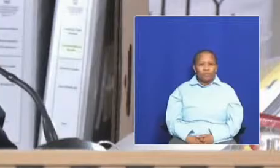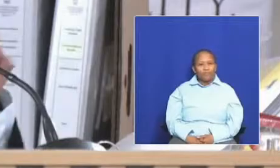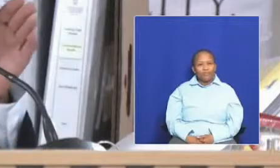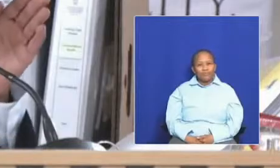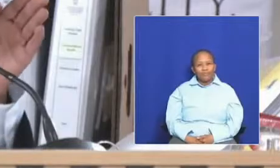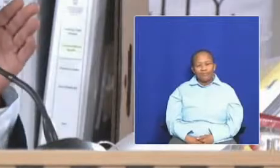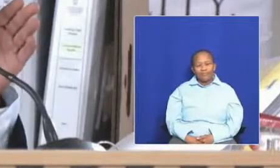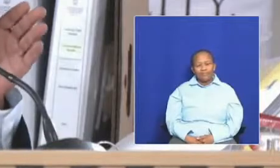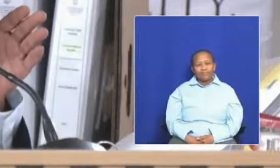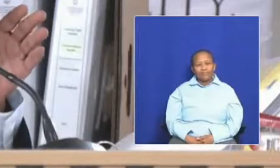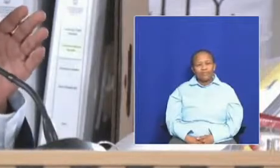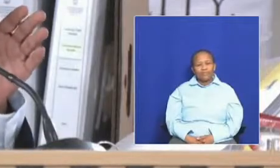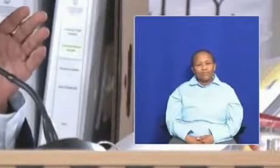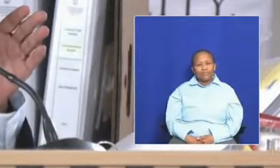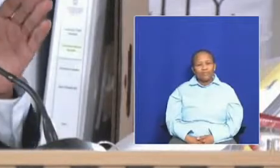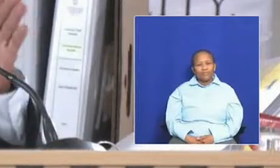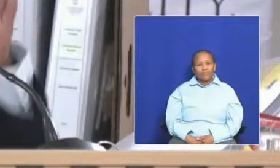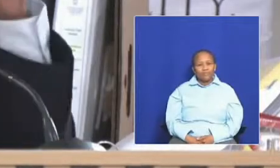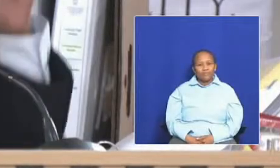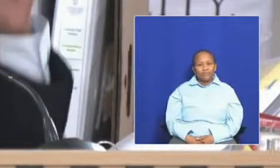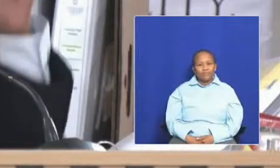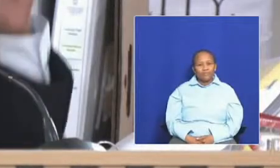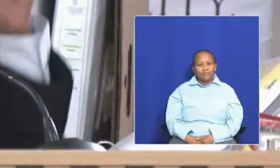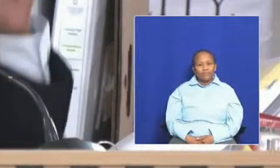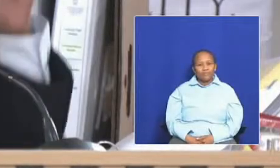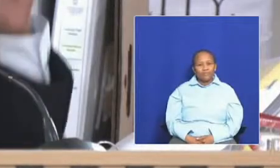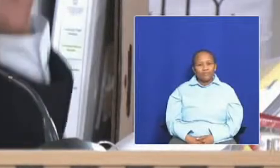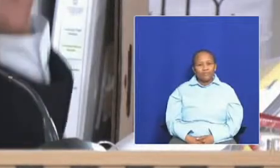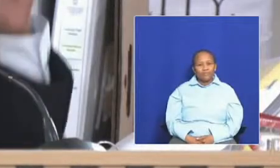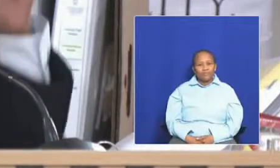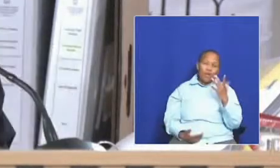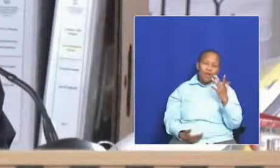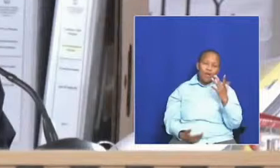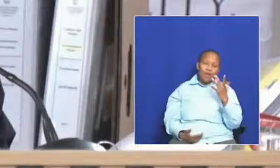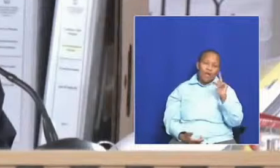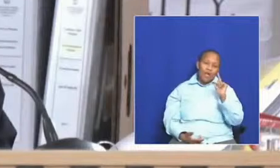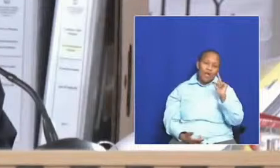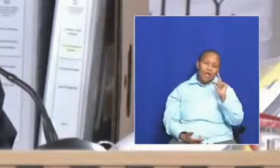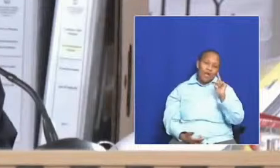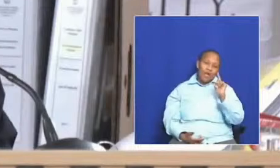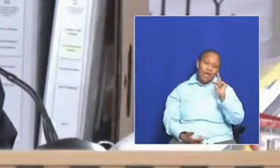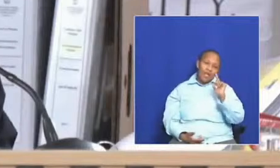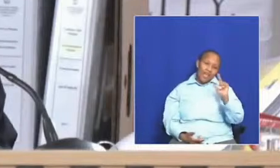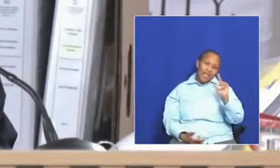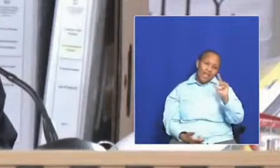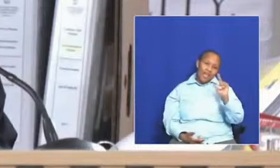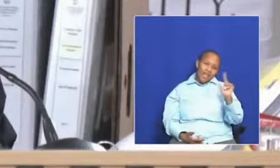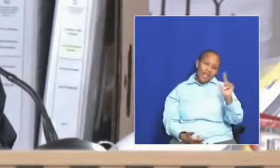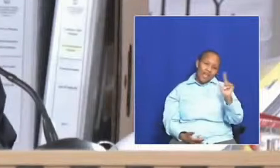orientate ourselves, the chats appearing on the